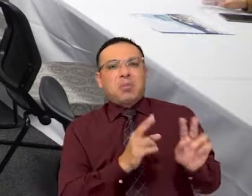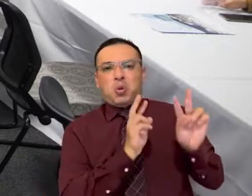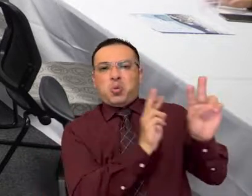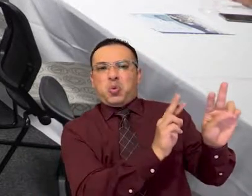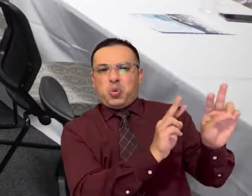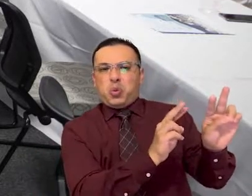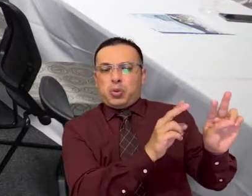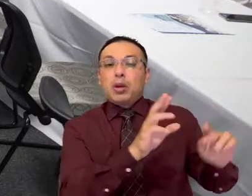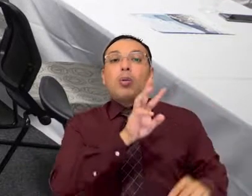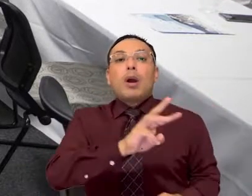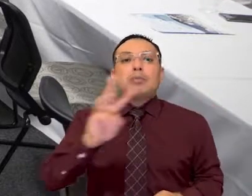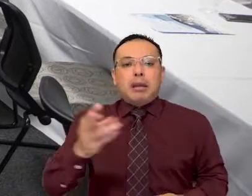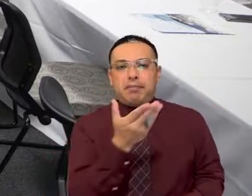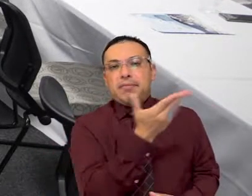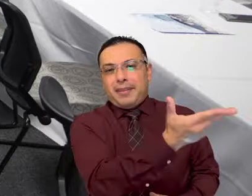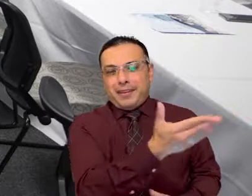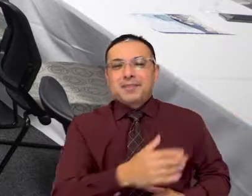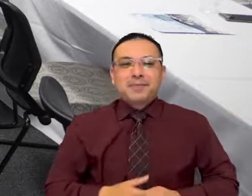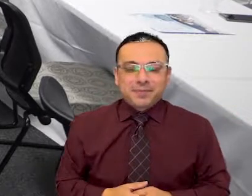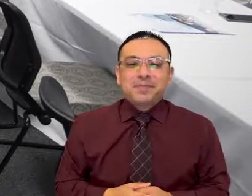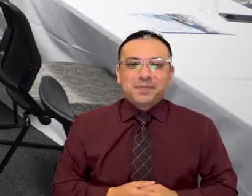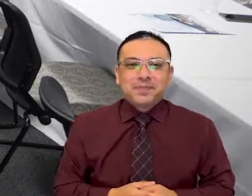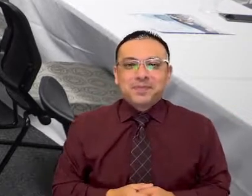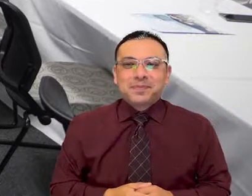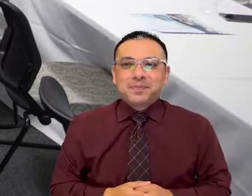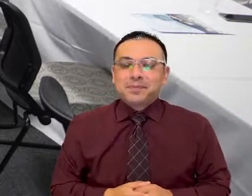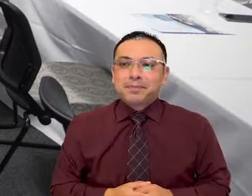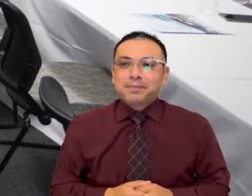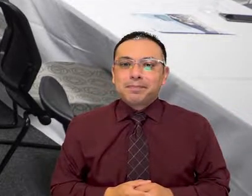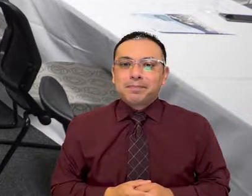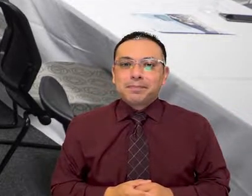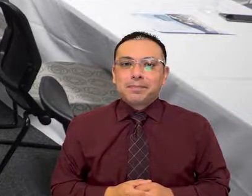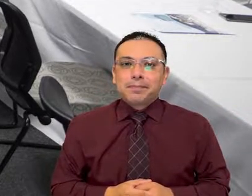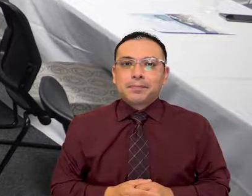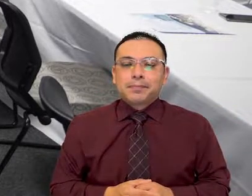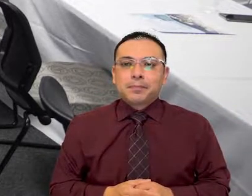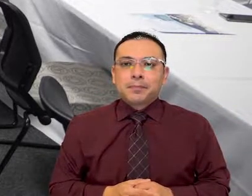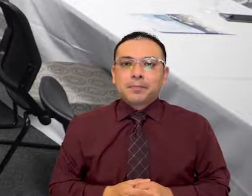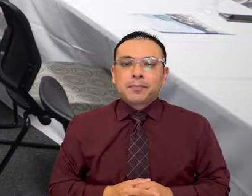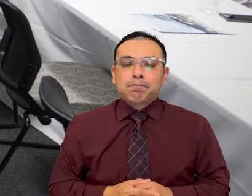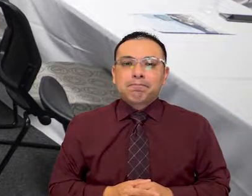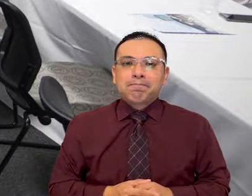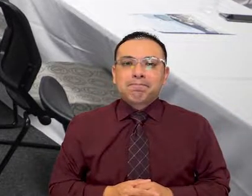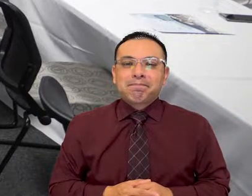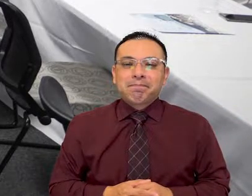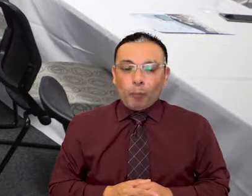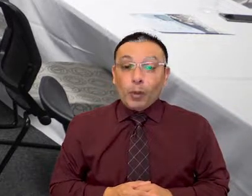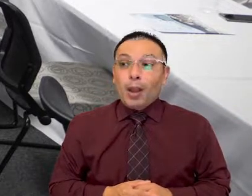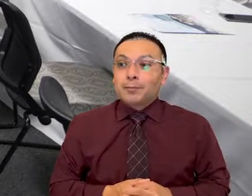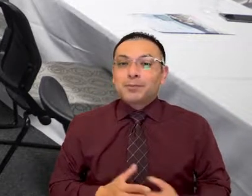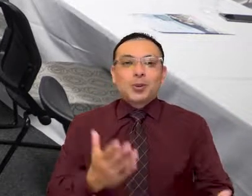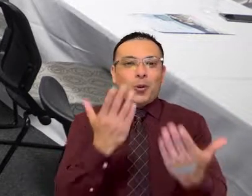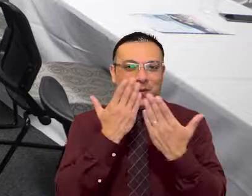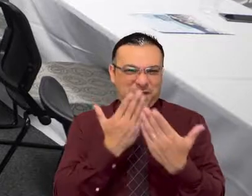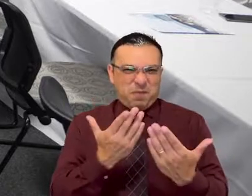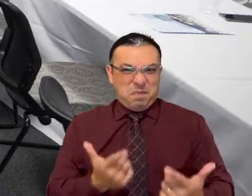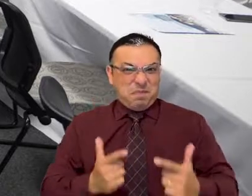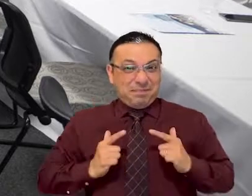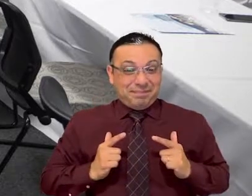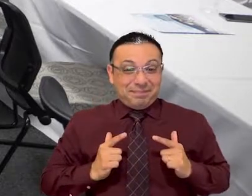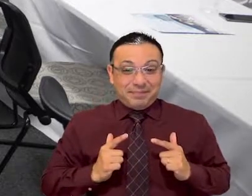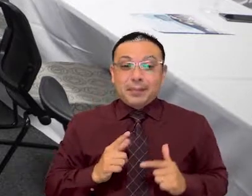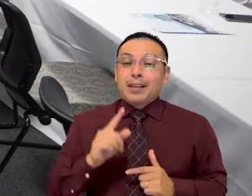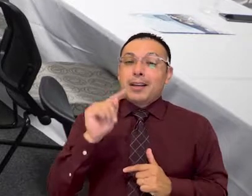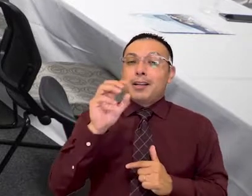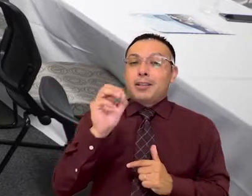have everyone's emails who signed up, so we can give you that heads up as well after the meeting. Thank you. So again, Tom Cunningham, I'm